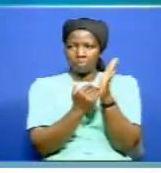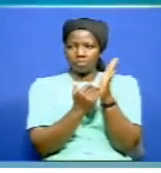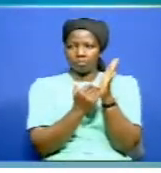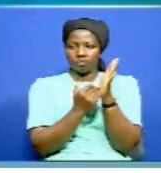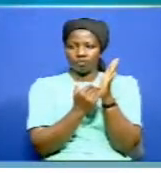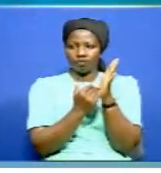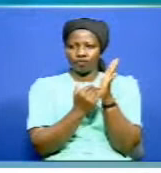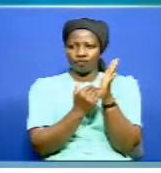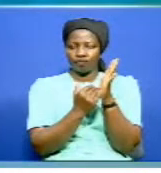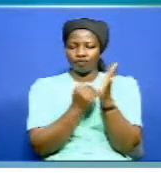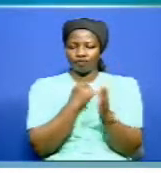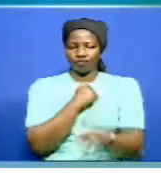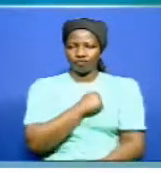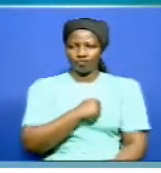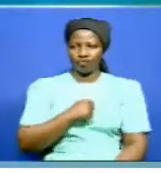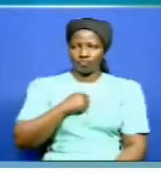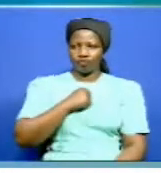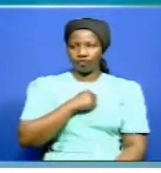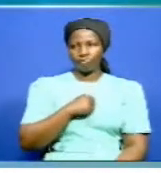this